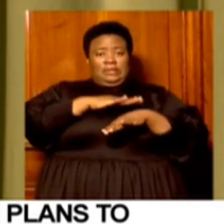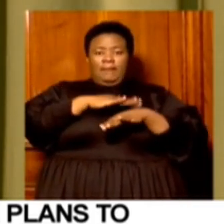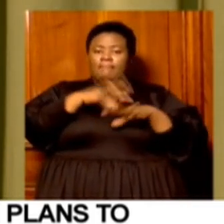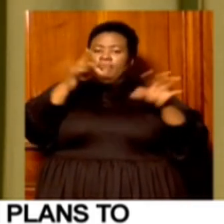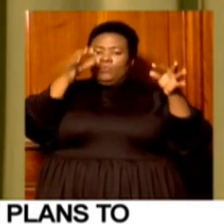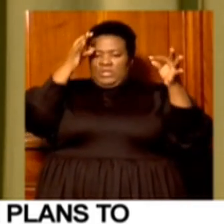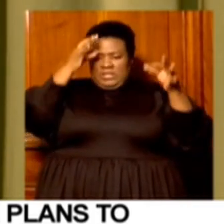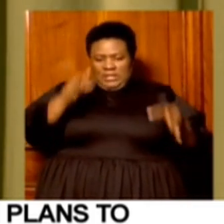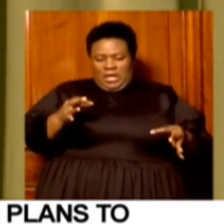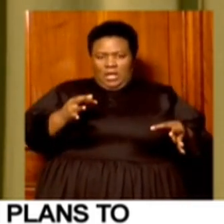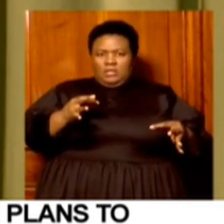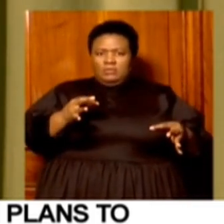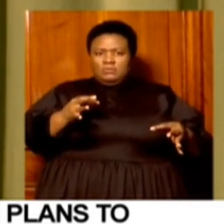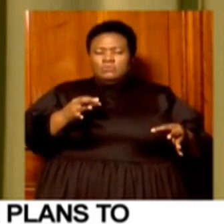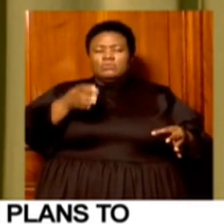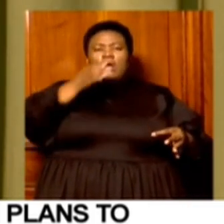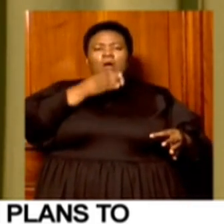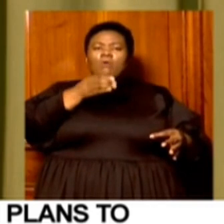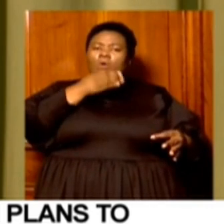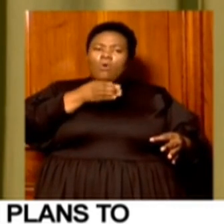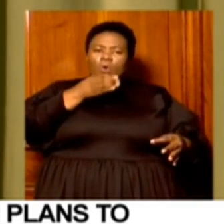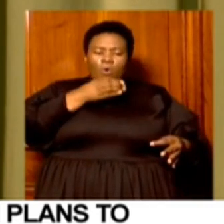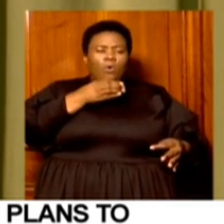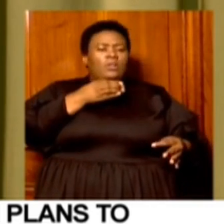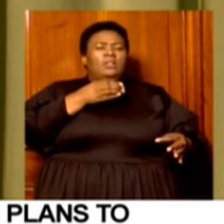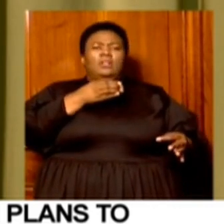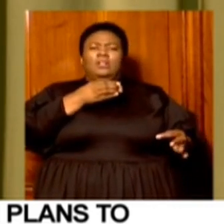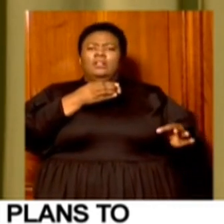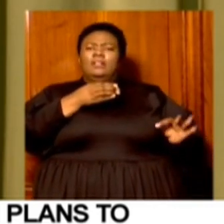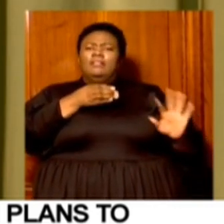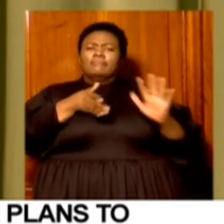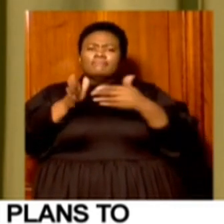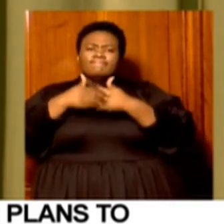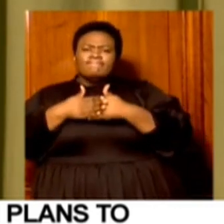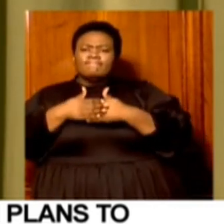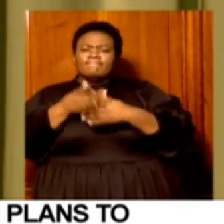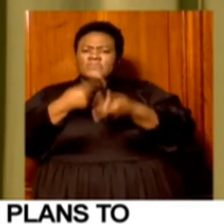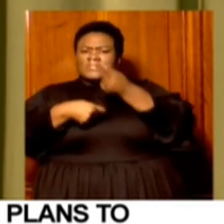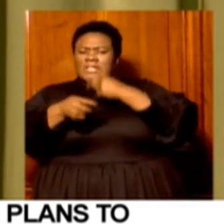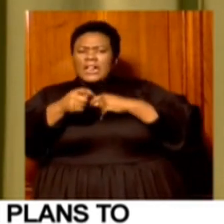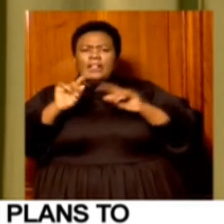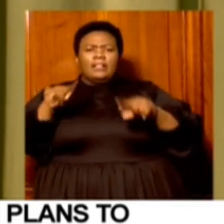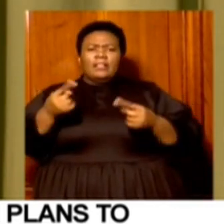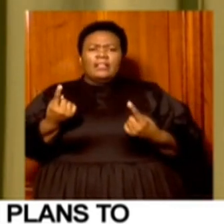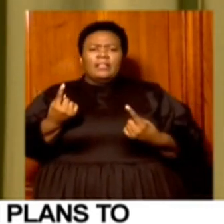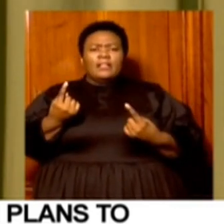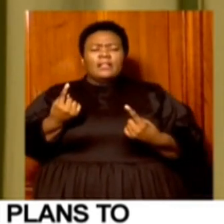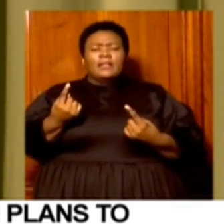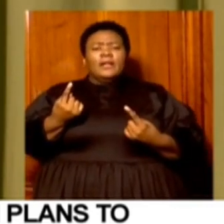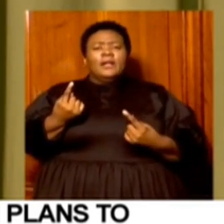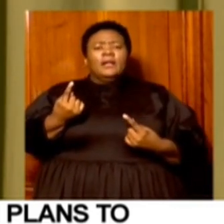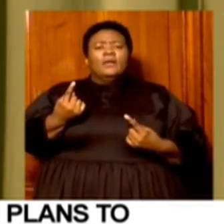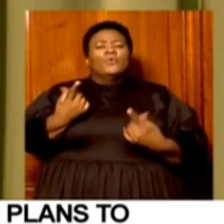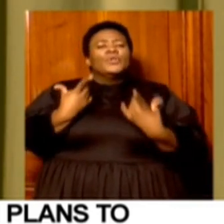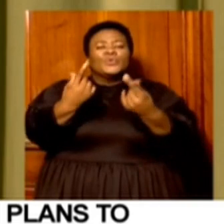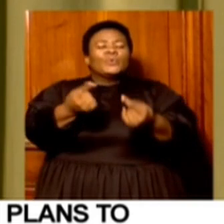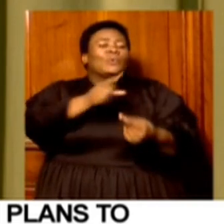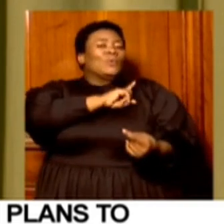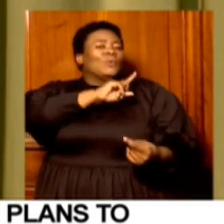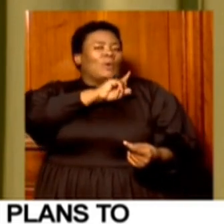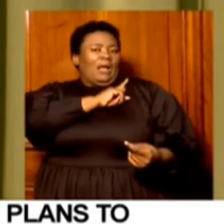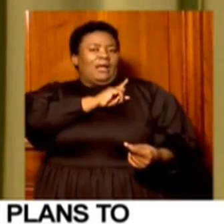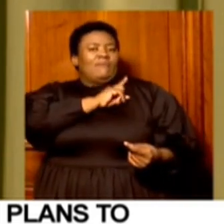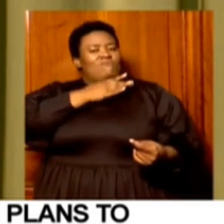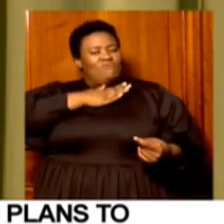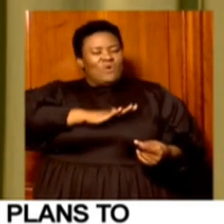suspending the sale of alcohol during this time, it was basically meant to ensure that